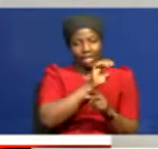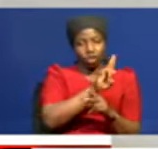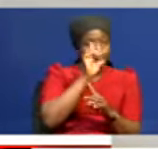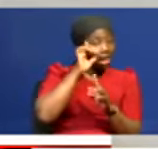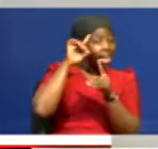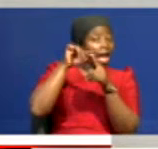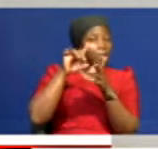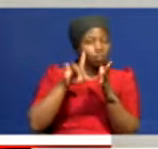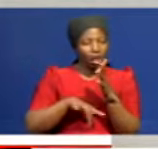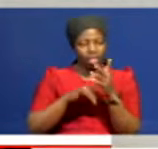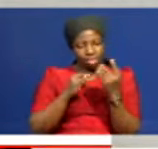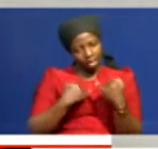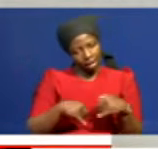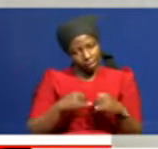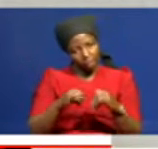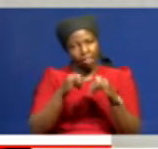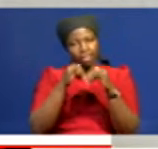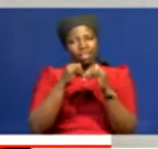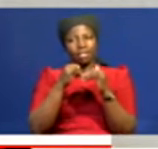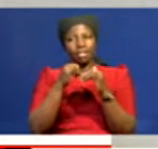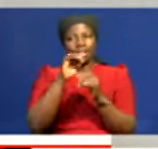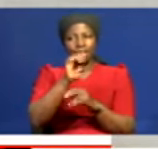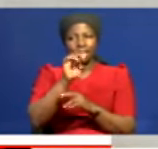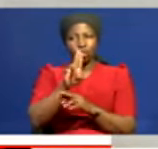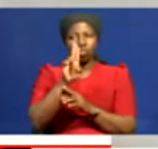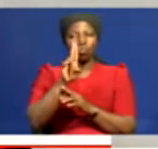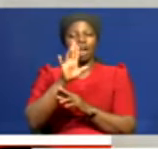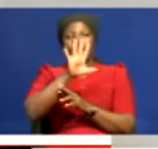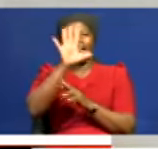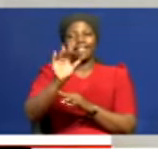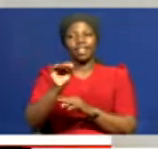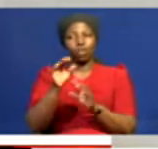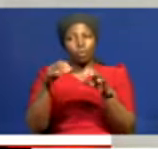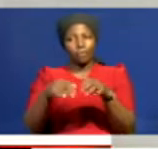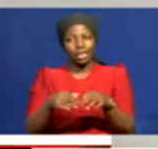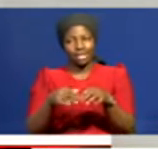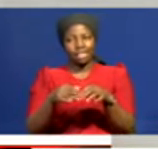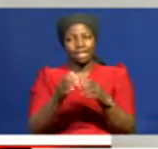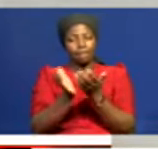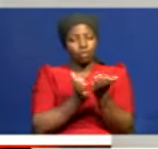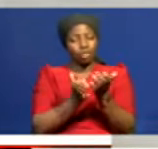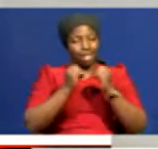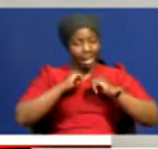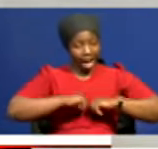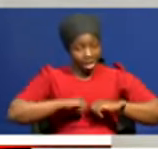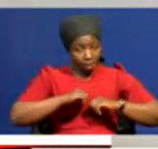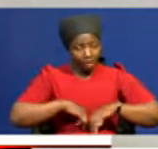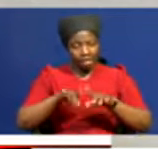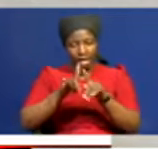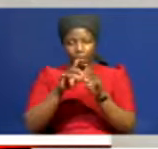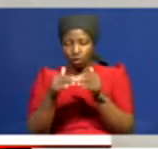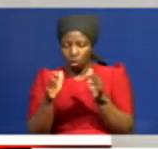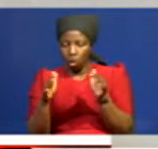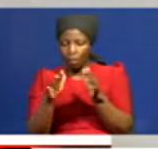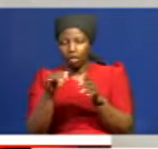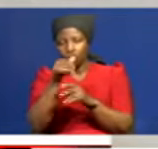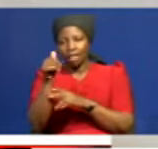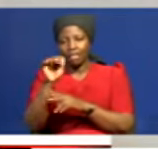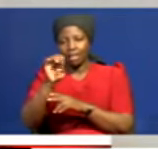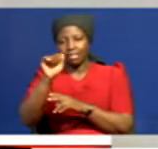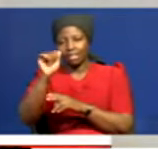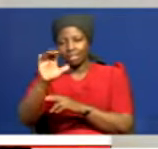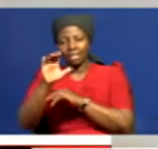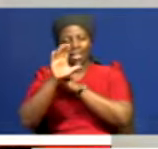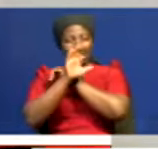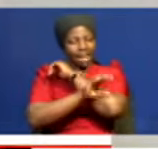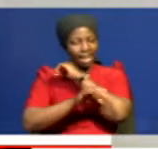the EU East African Community trade deals, and of course it will also open up to other EAC countries in a